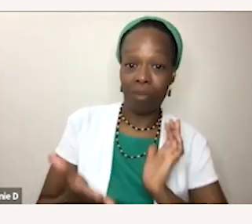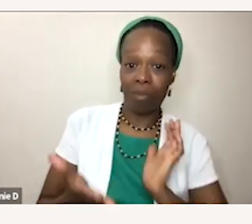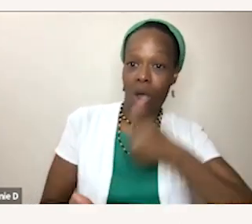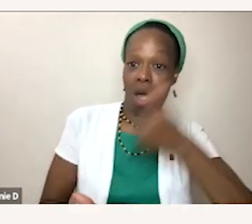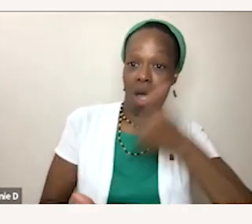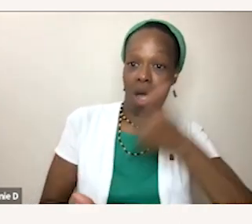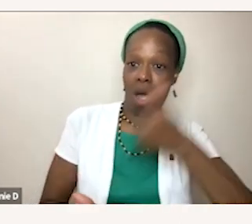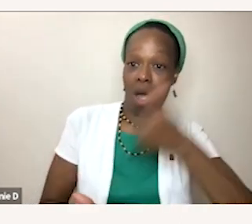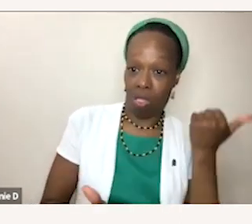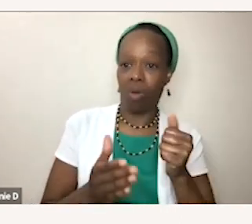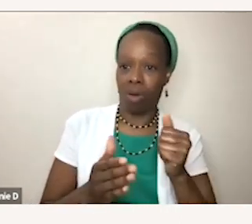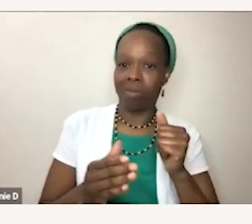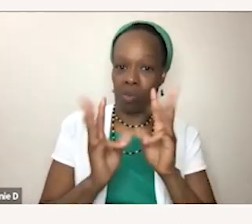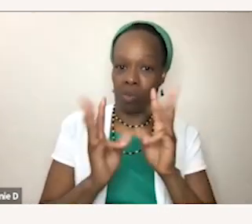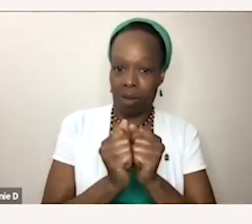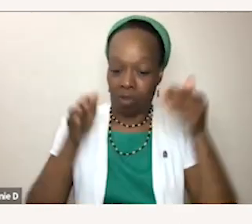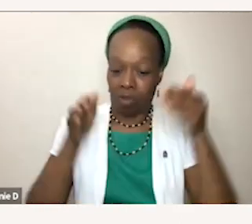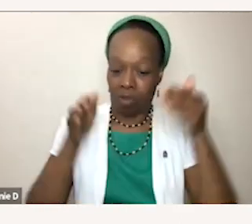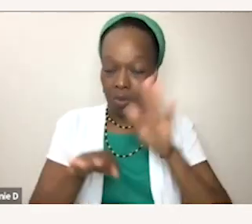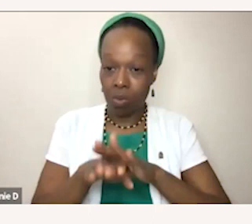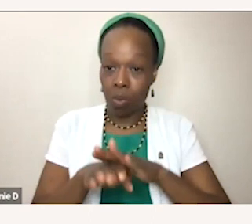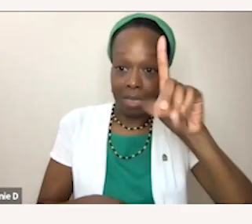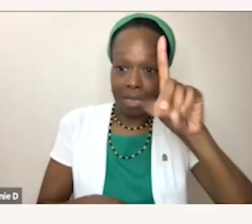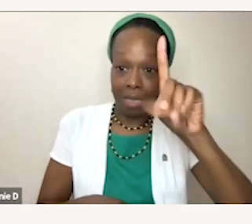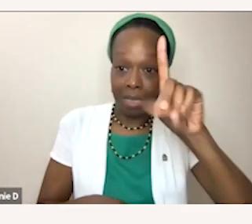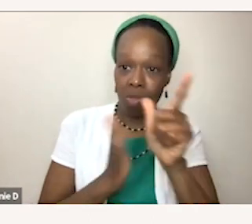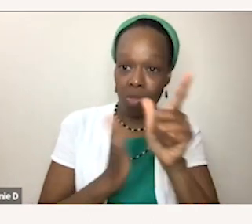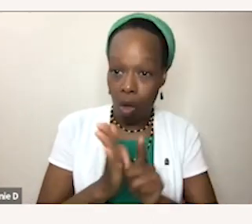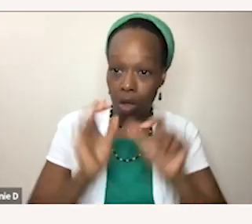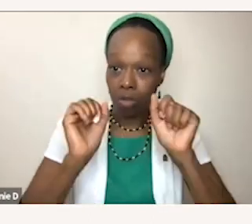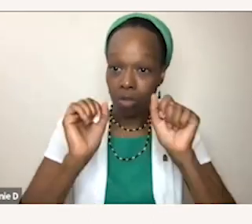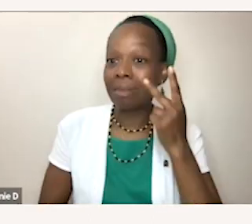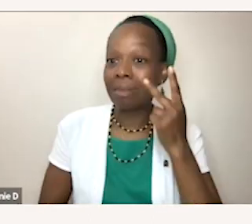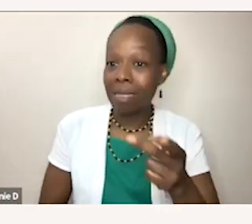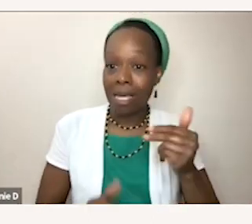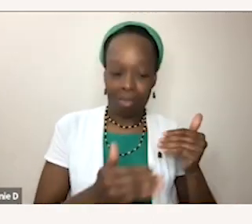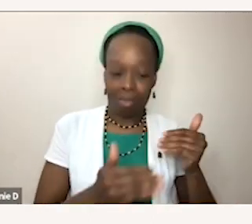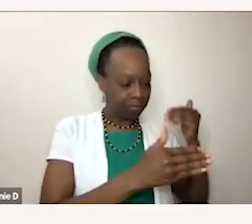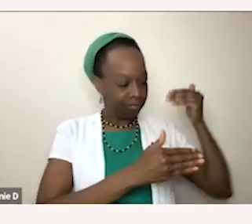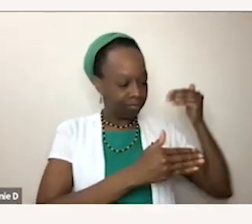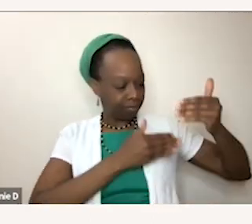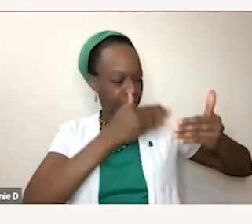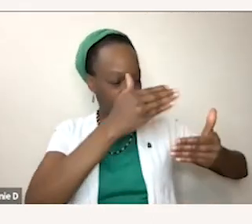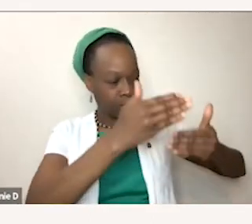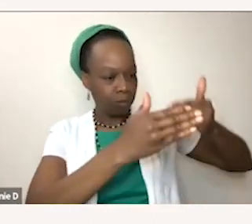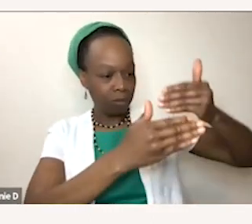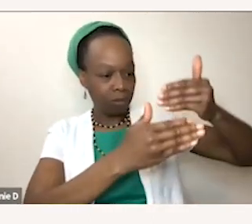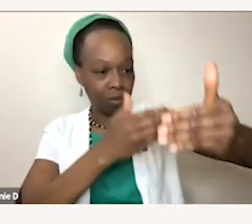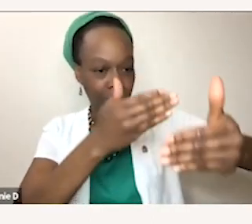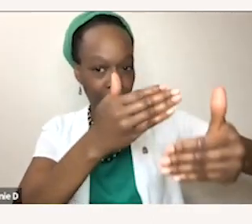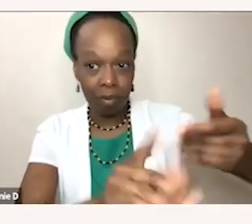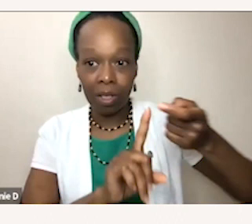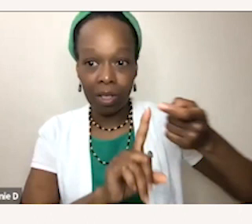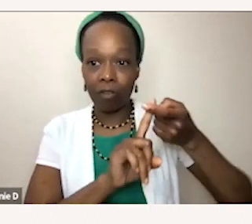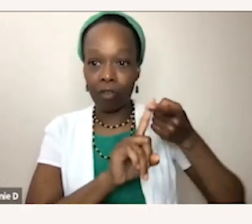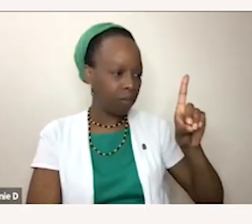that really shows where history has come from in this country with the disability civil rights movement, and you can really meet